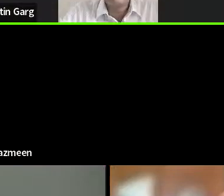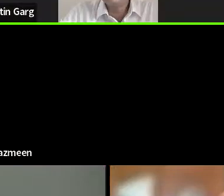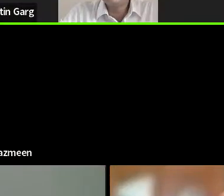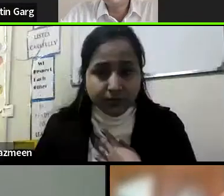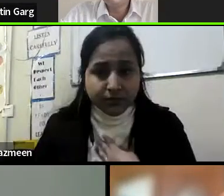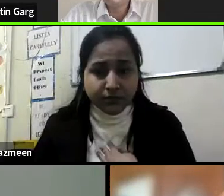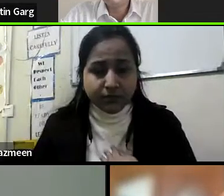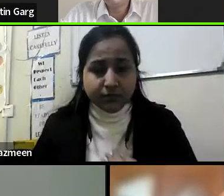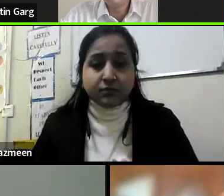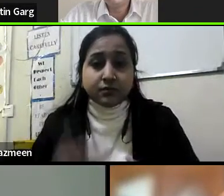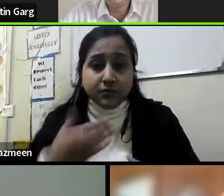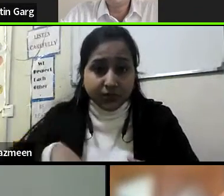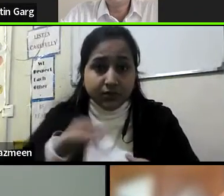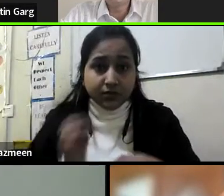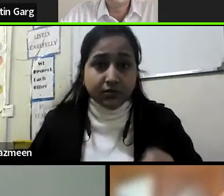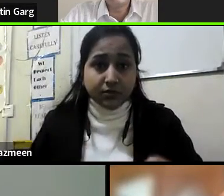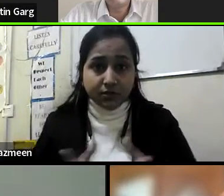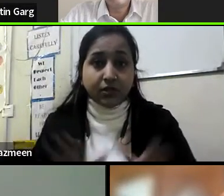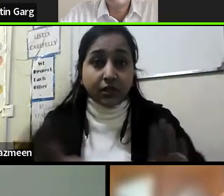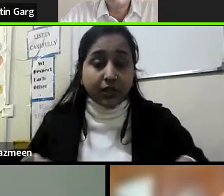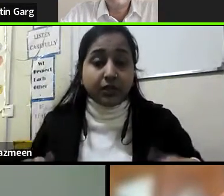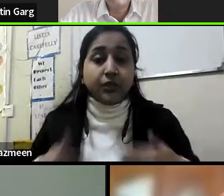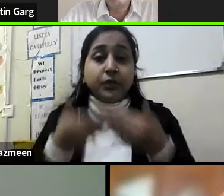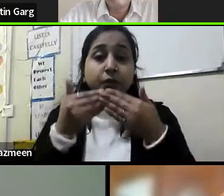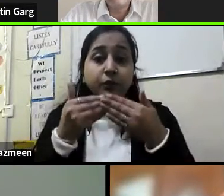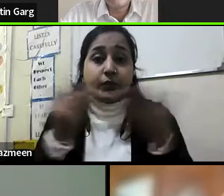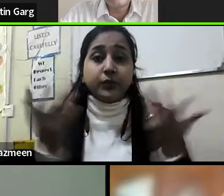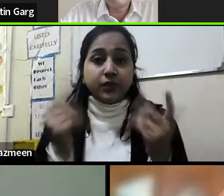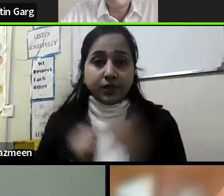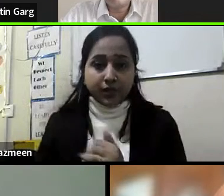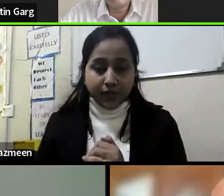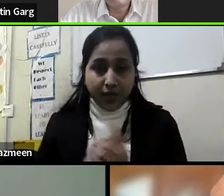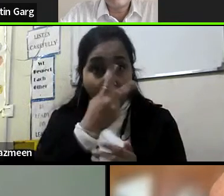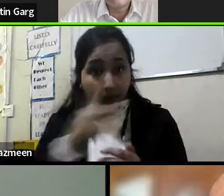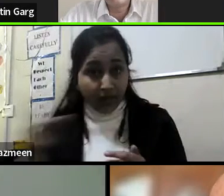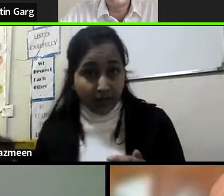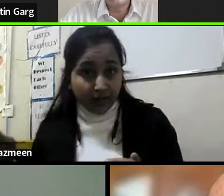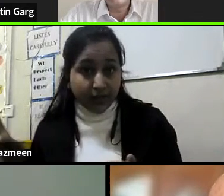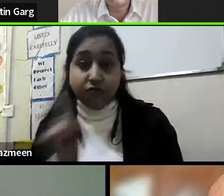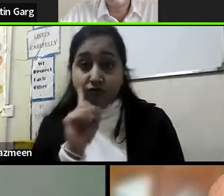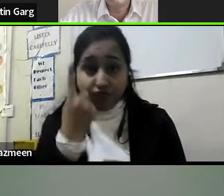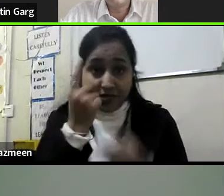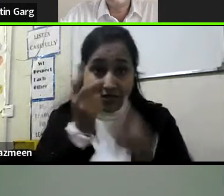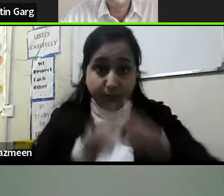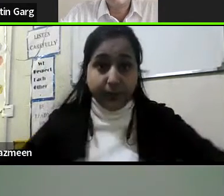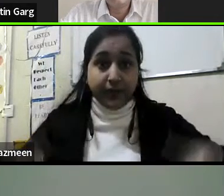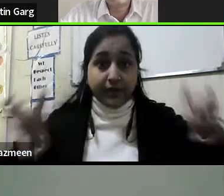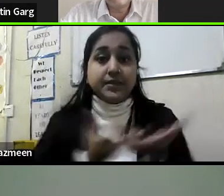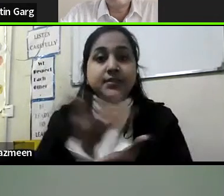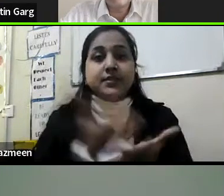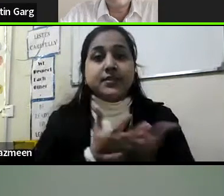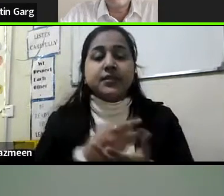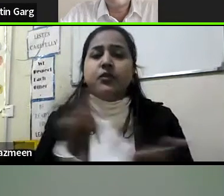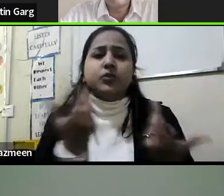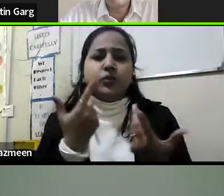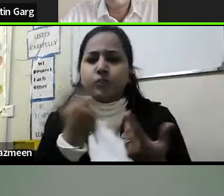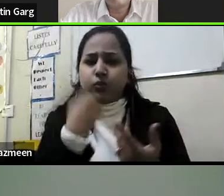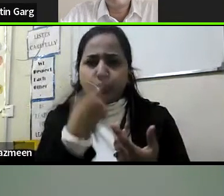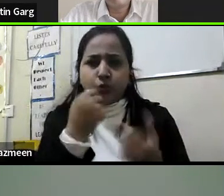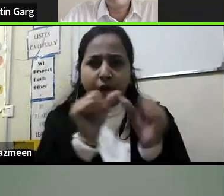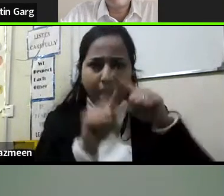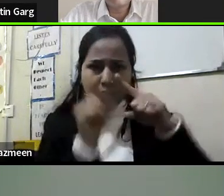move on to introduce the moderator for the first panel discussion, Mr. Atul